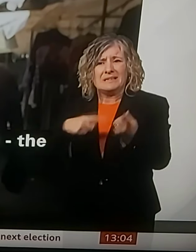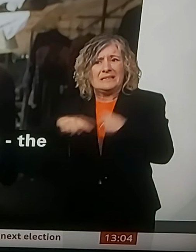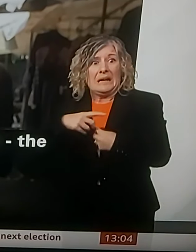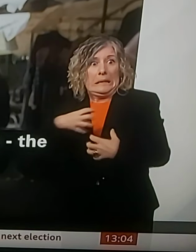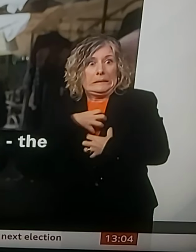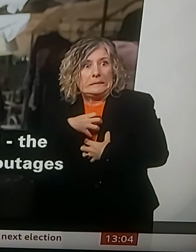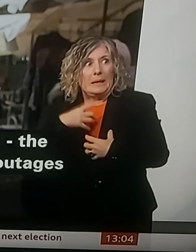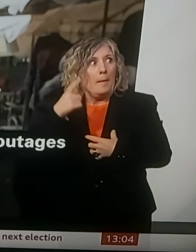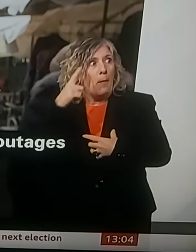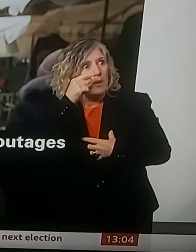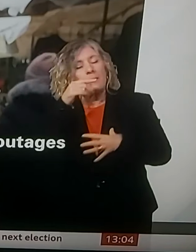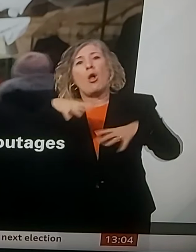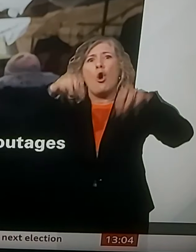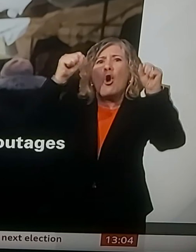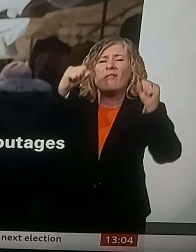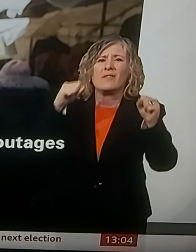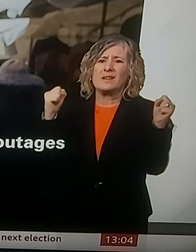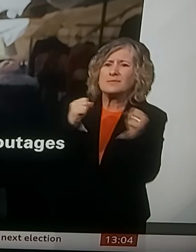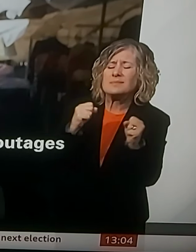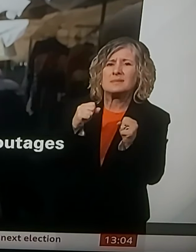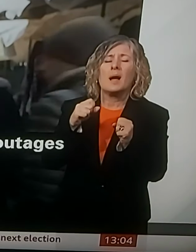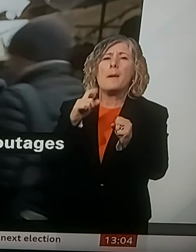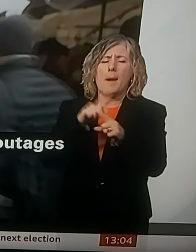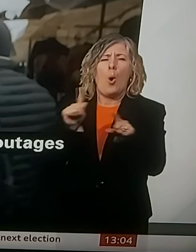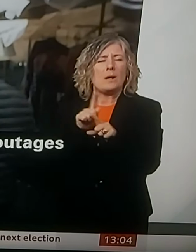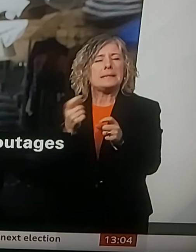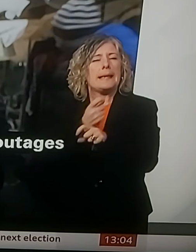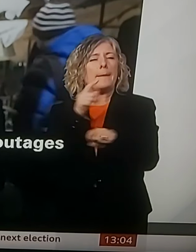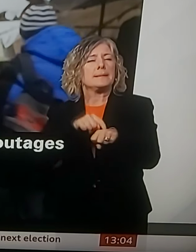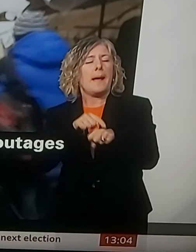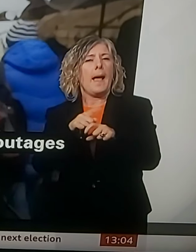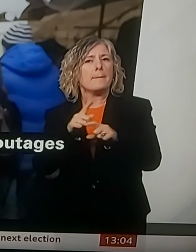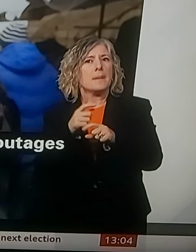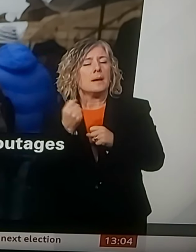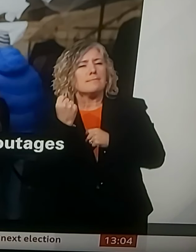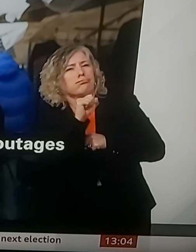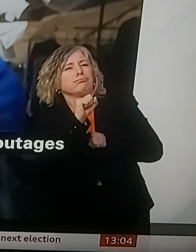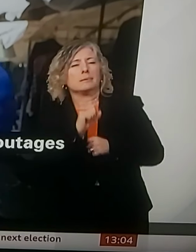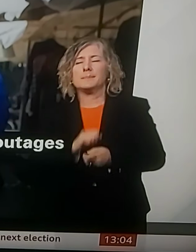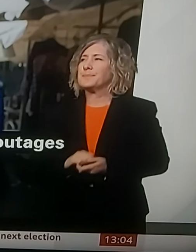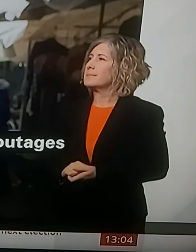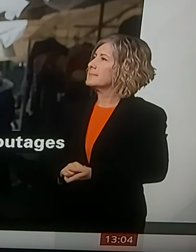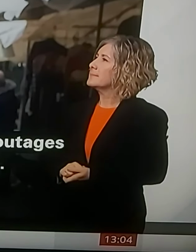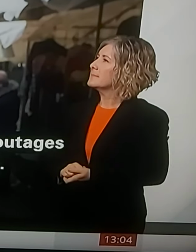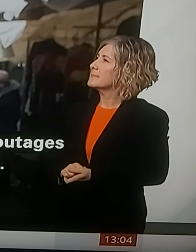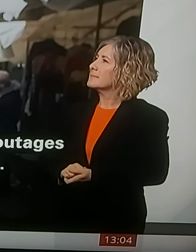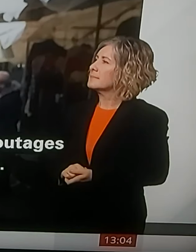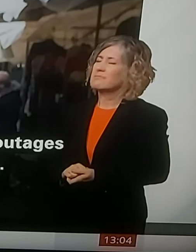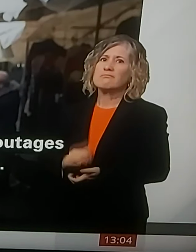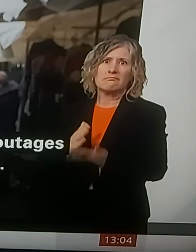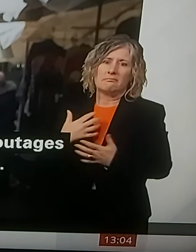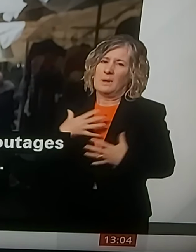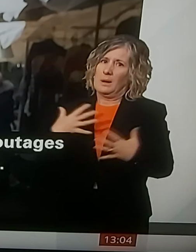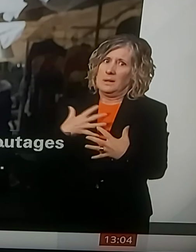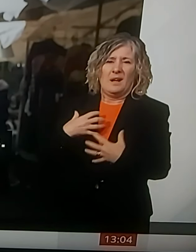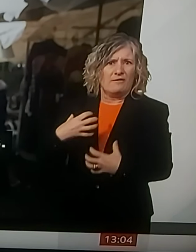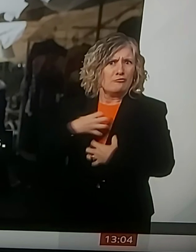We're trying on my brain. Of course, we are afraid. We are very afraid. The difficulties that my family is